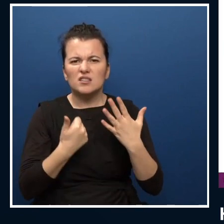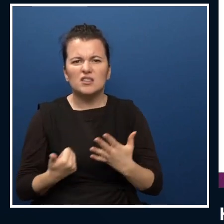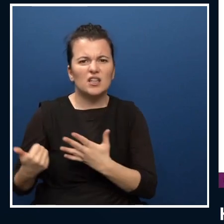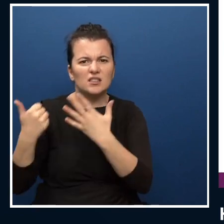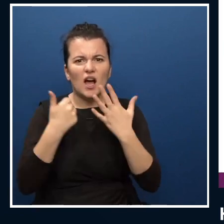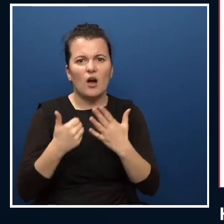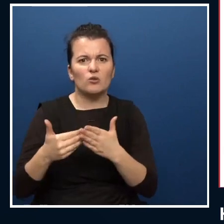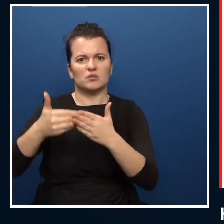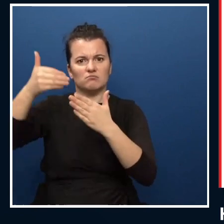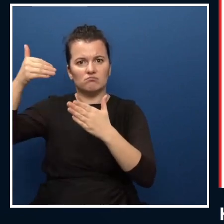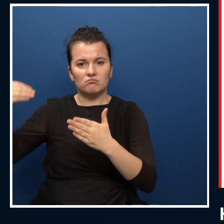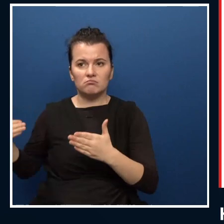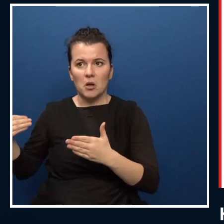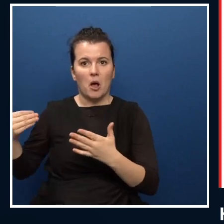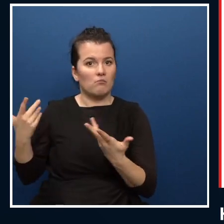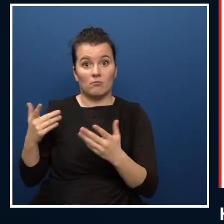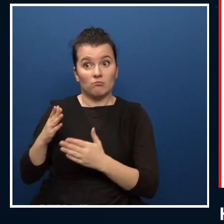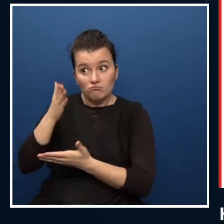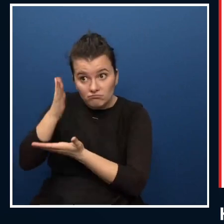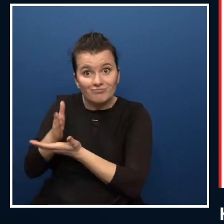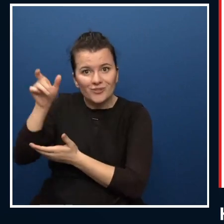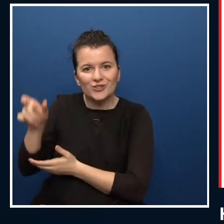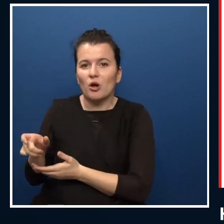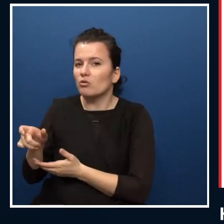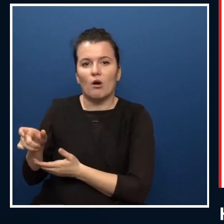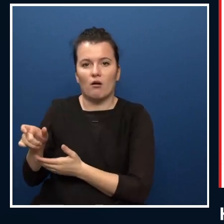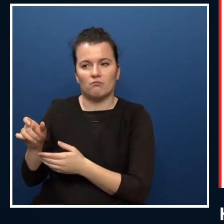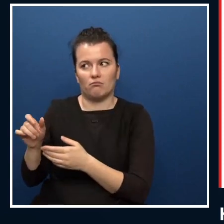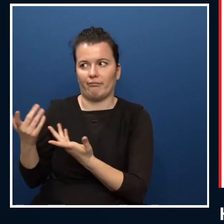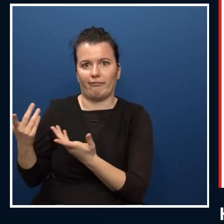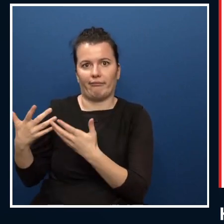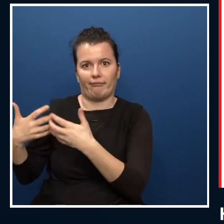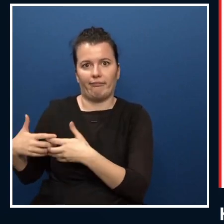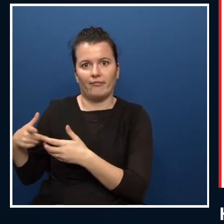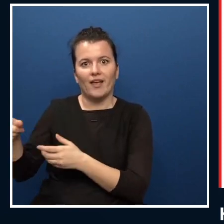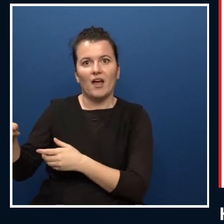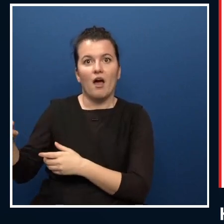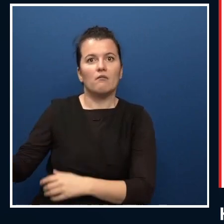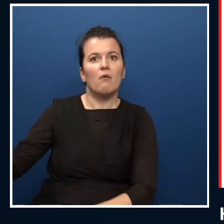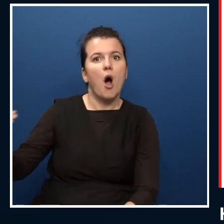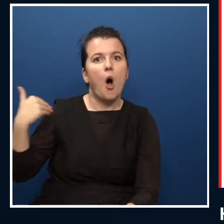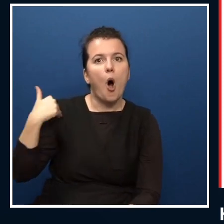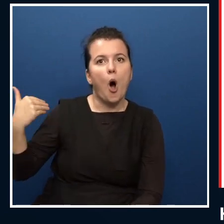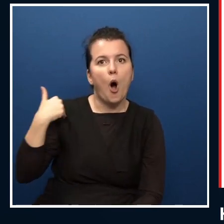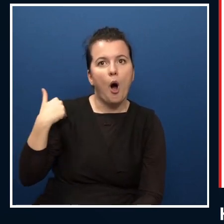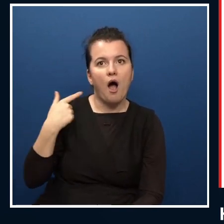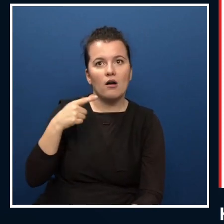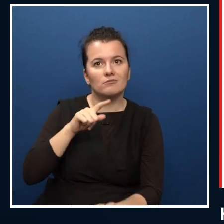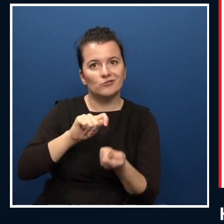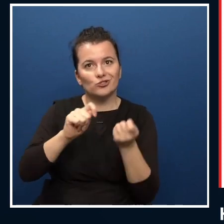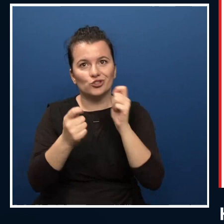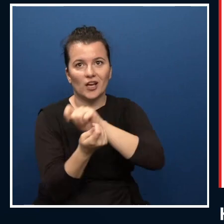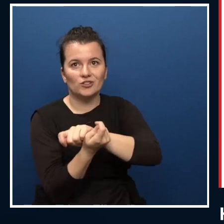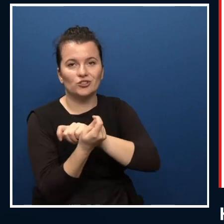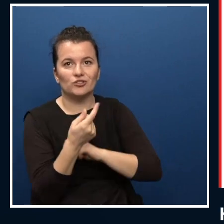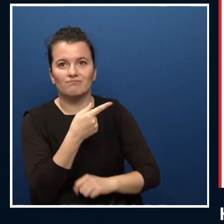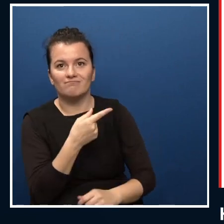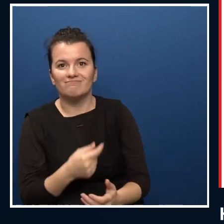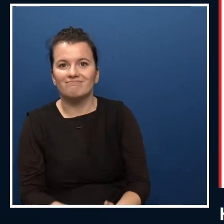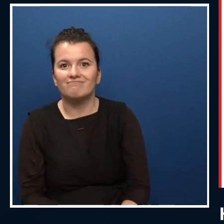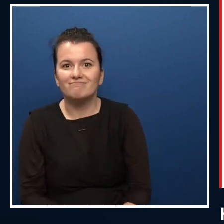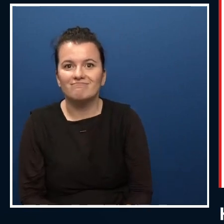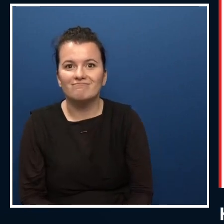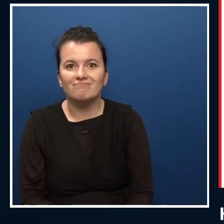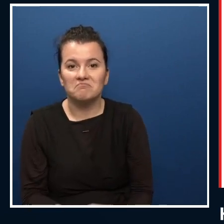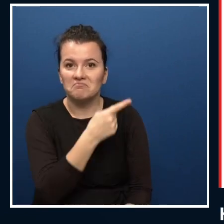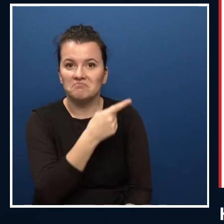just said, hey, alt cover is a NuGet package, and it went from this version to that version. That's such a nice thing. What